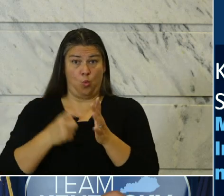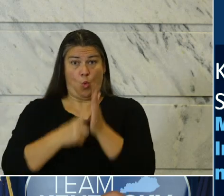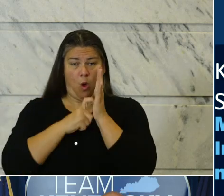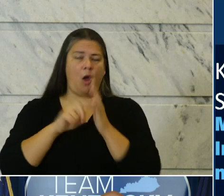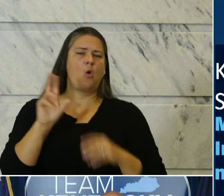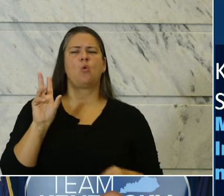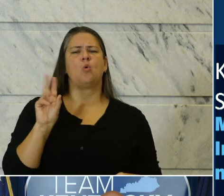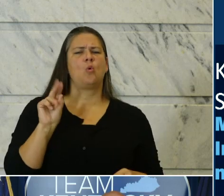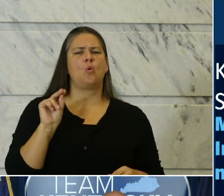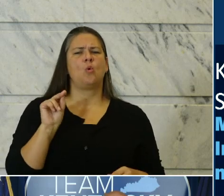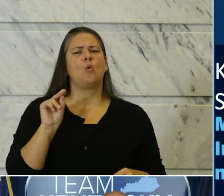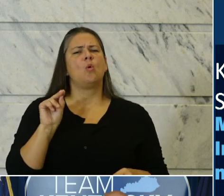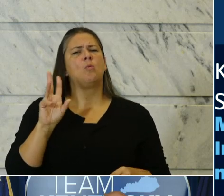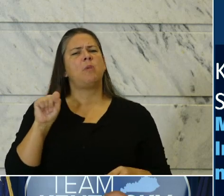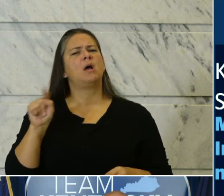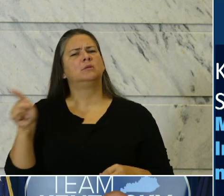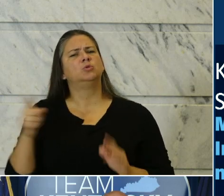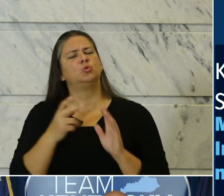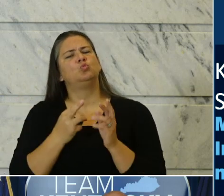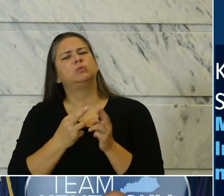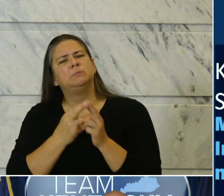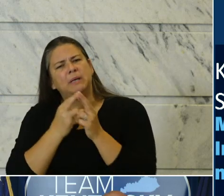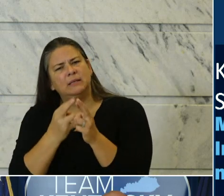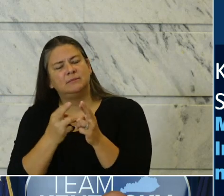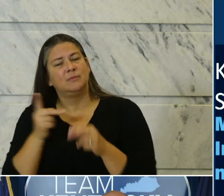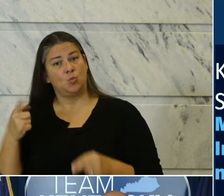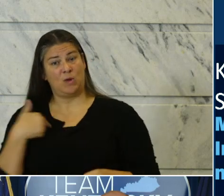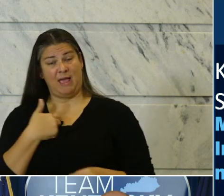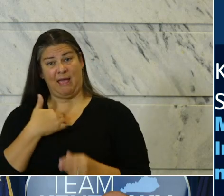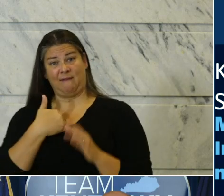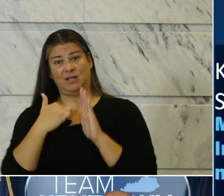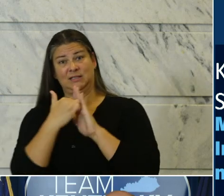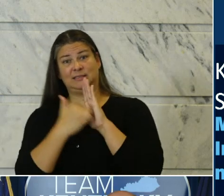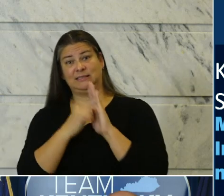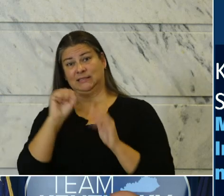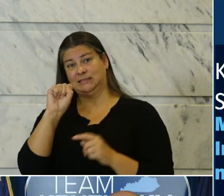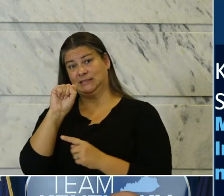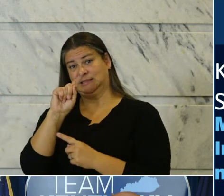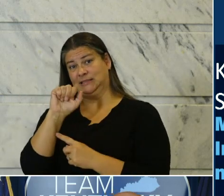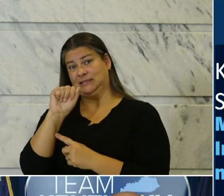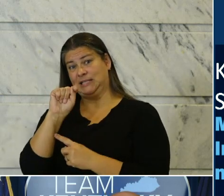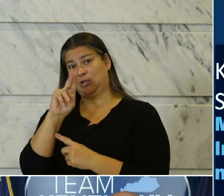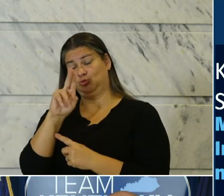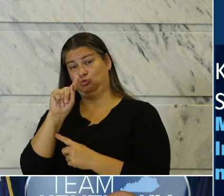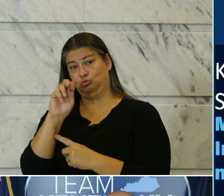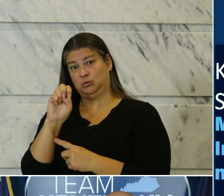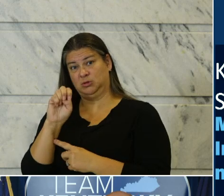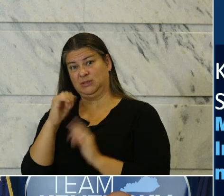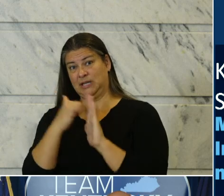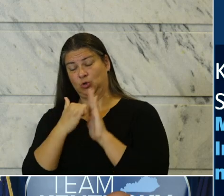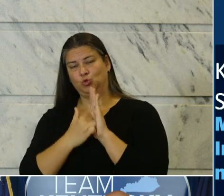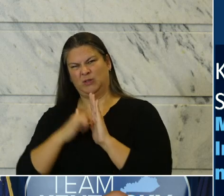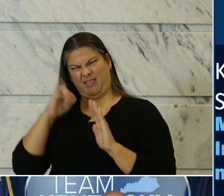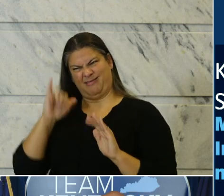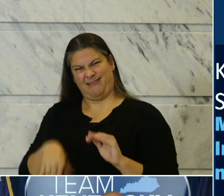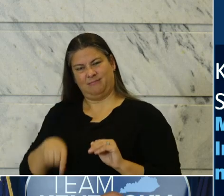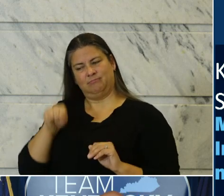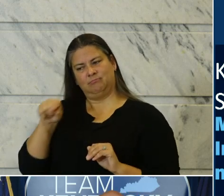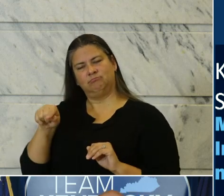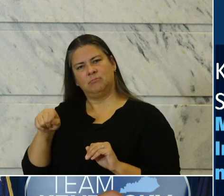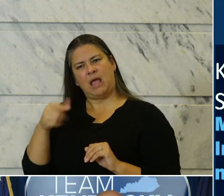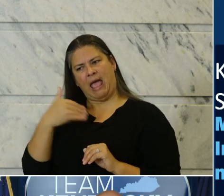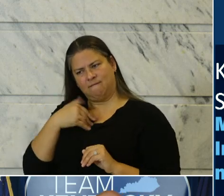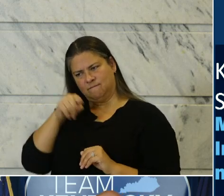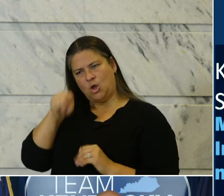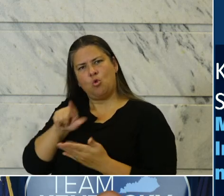a KRS statute that talks about how schools behave during epidemics. This is all to give public health guidance so that